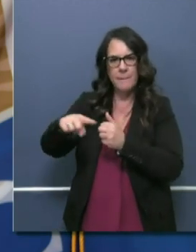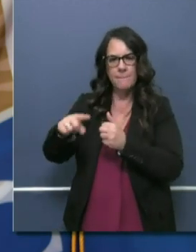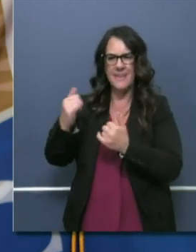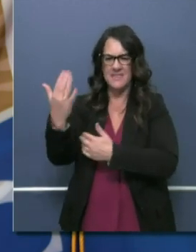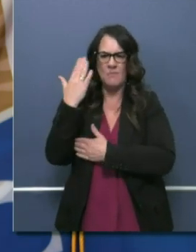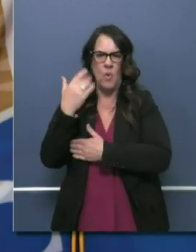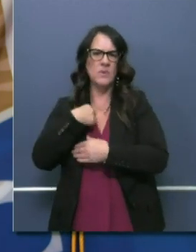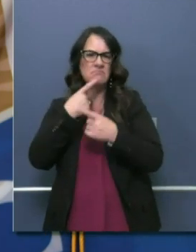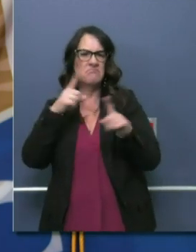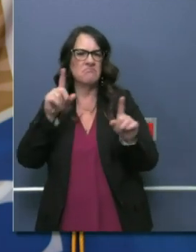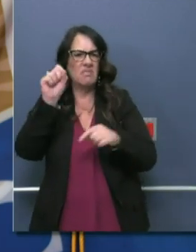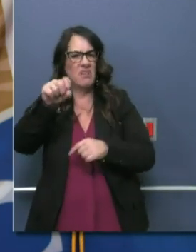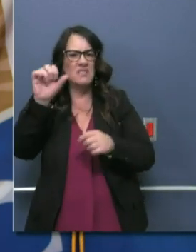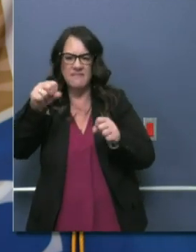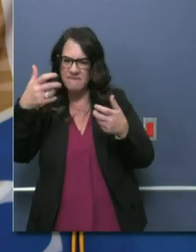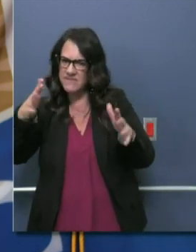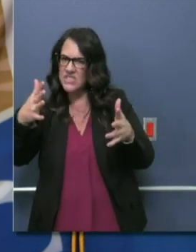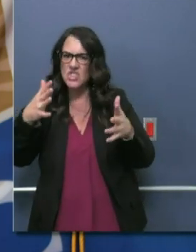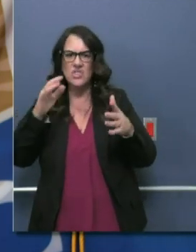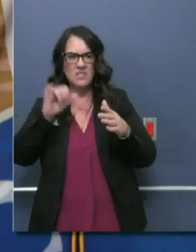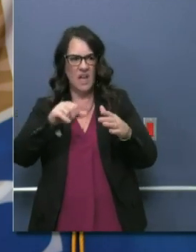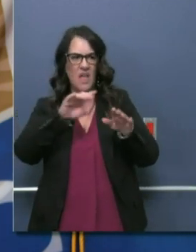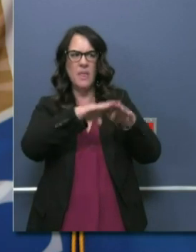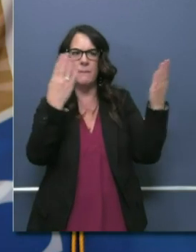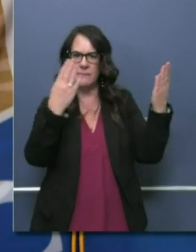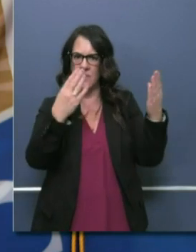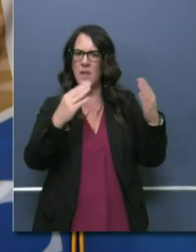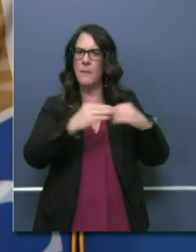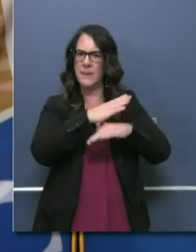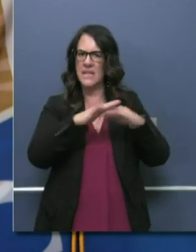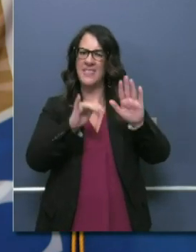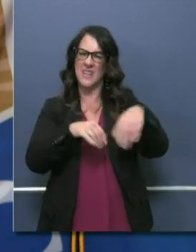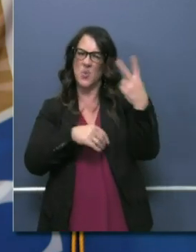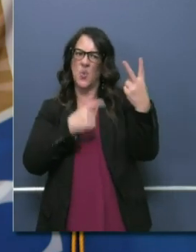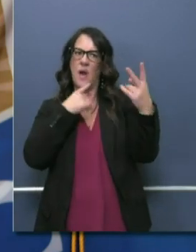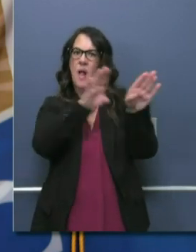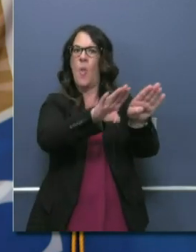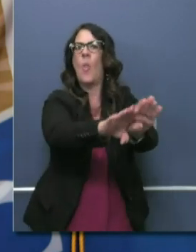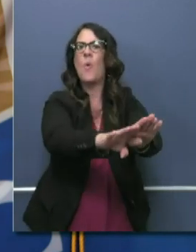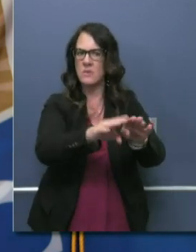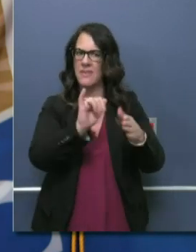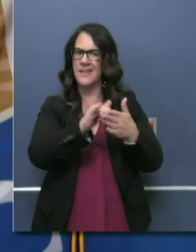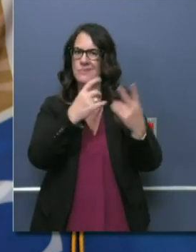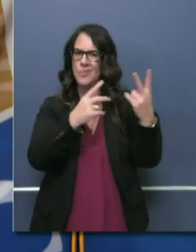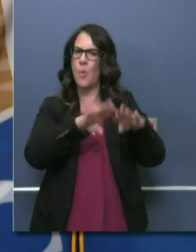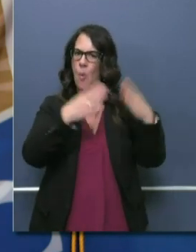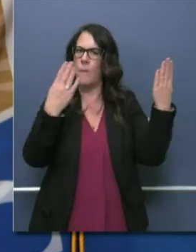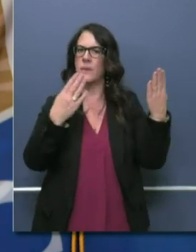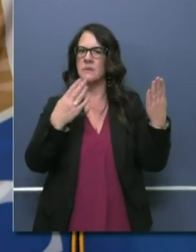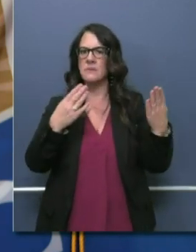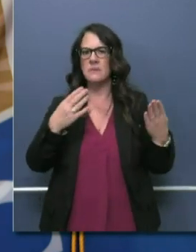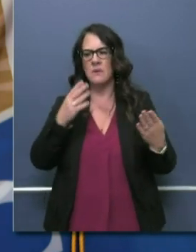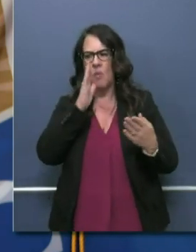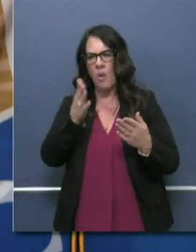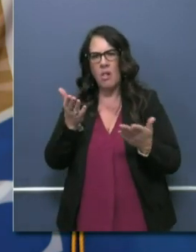this morning. So that's already gone into effect on those two beaches. We're very close with the others, and we'll announce them as soon as